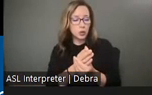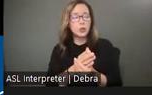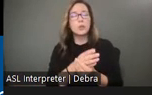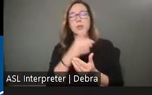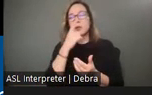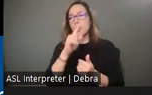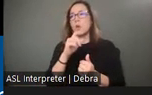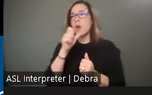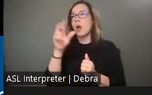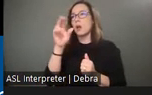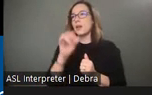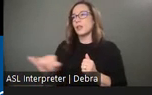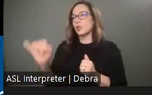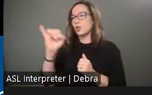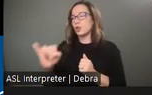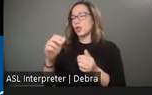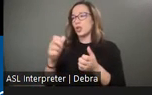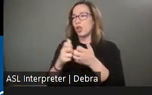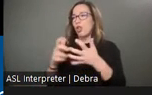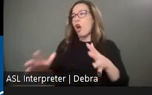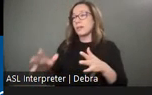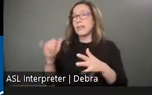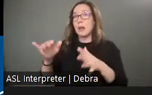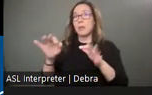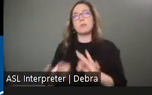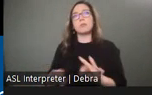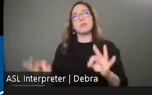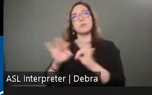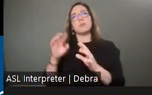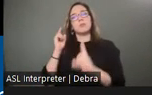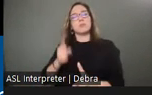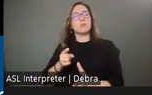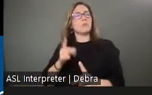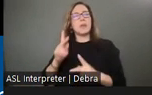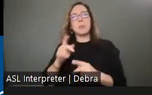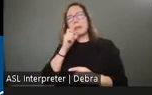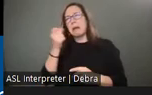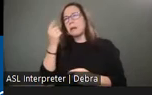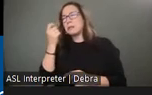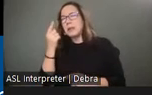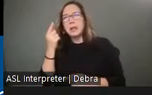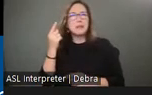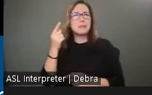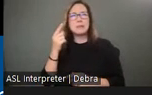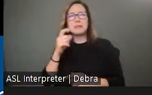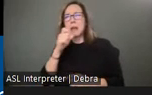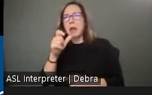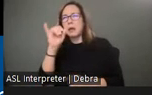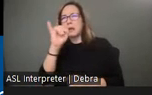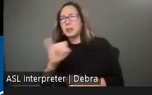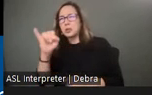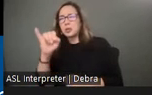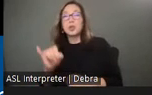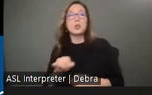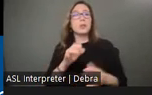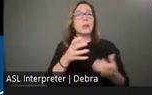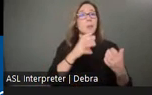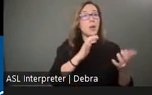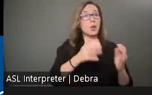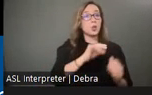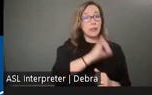losses. That was a very key point that folks did not really understand uninsured losses versus insured losses.